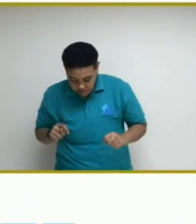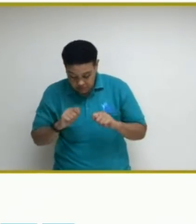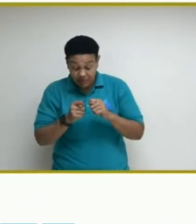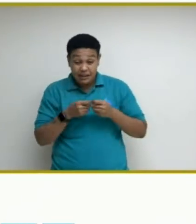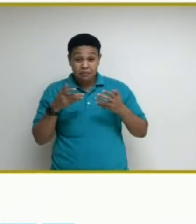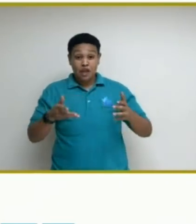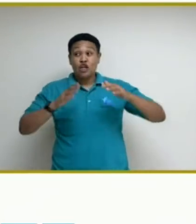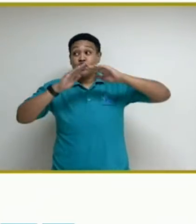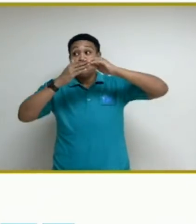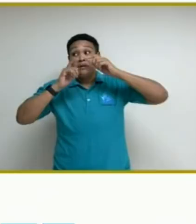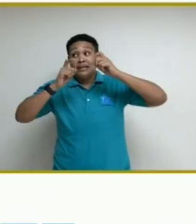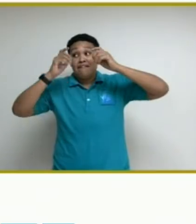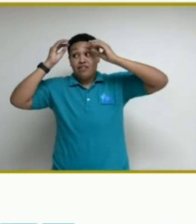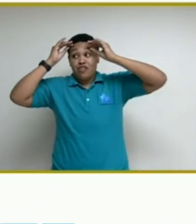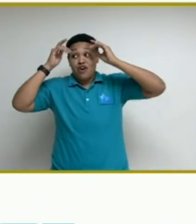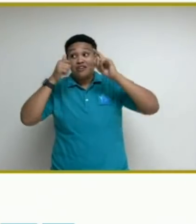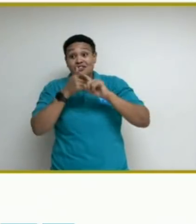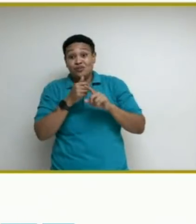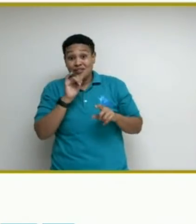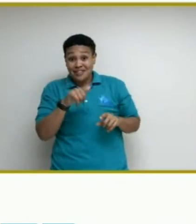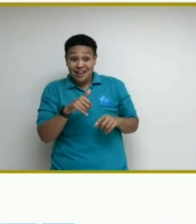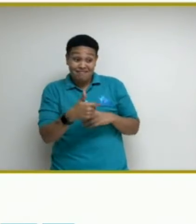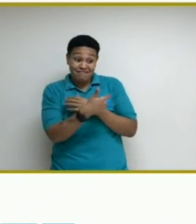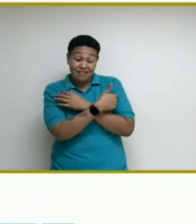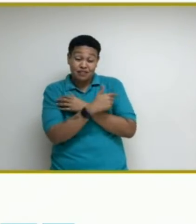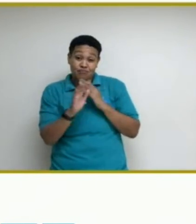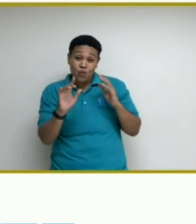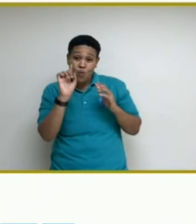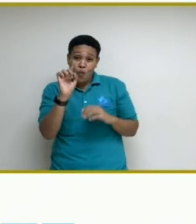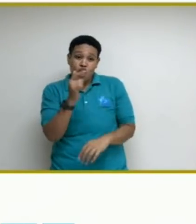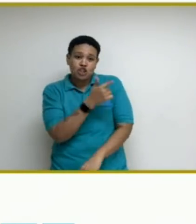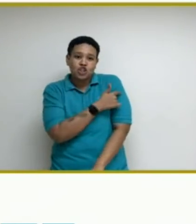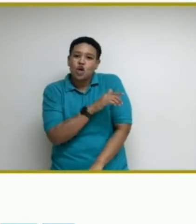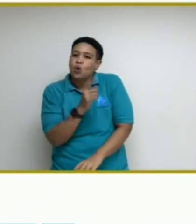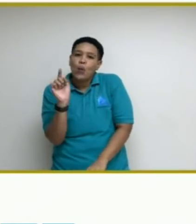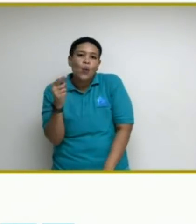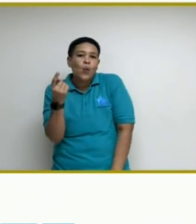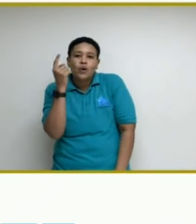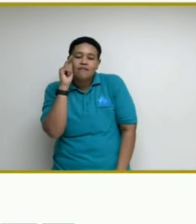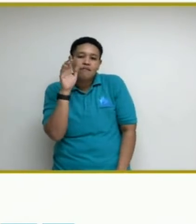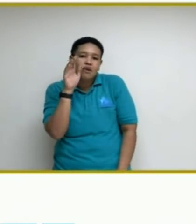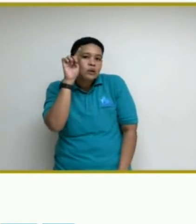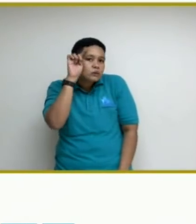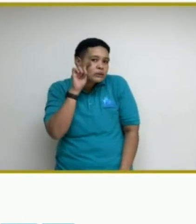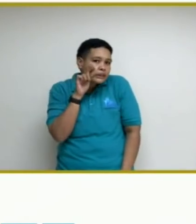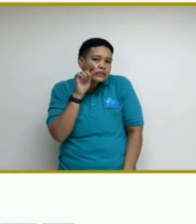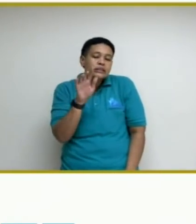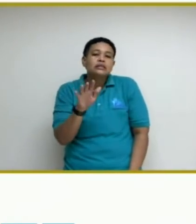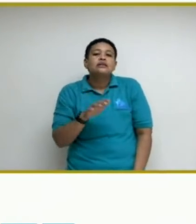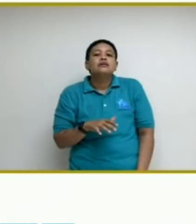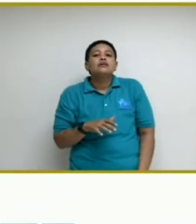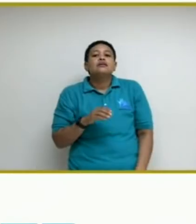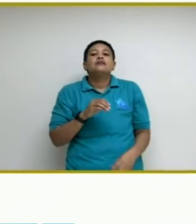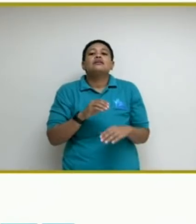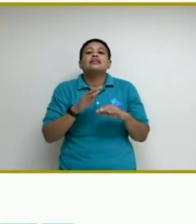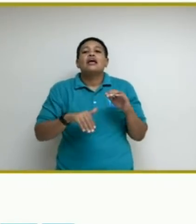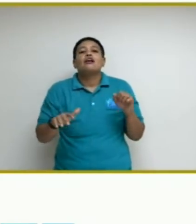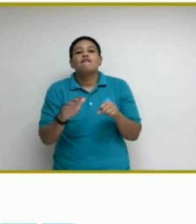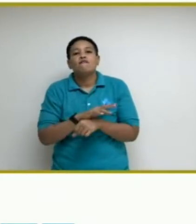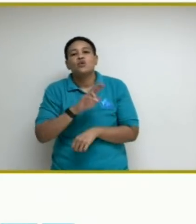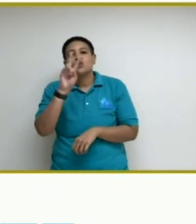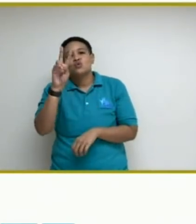Jamaica given any thought to just vaccinating one dose for the teens instead of the full